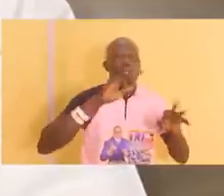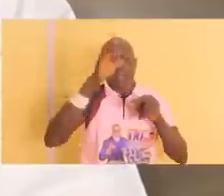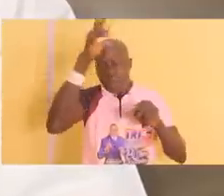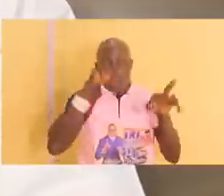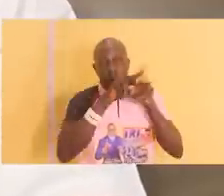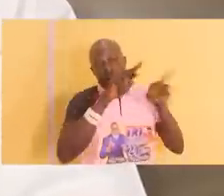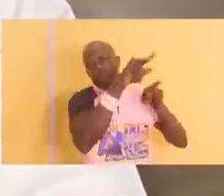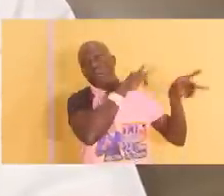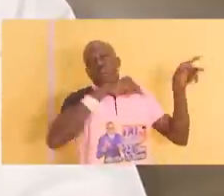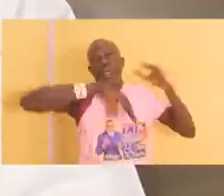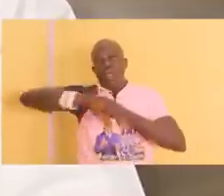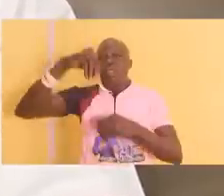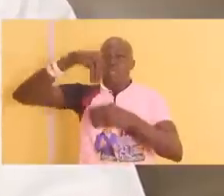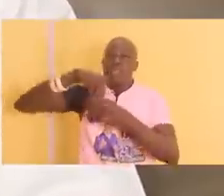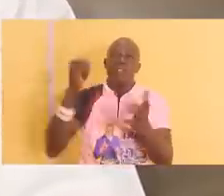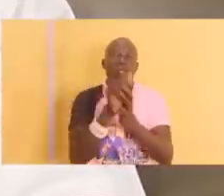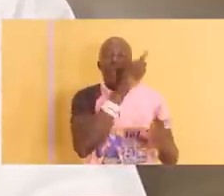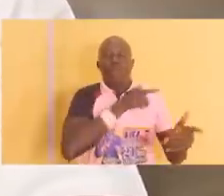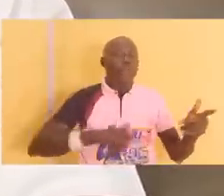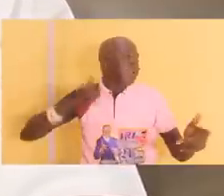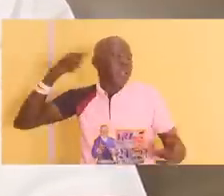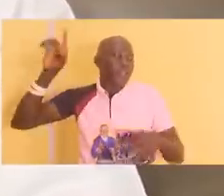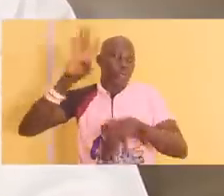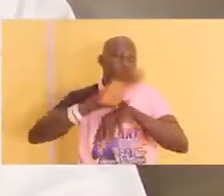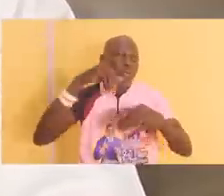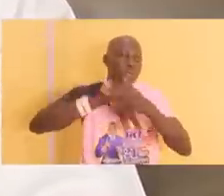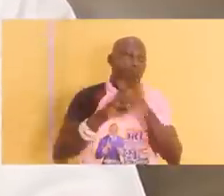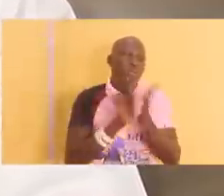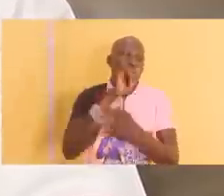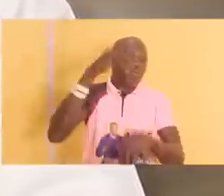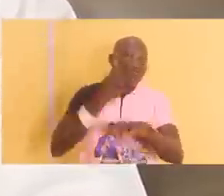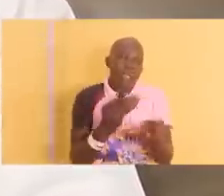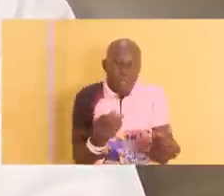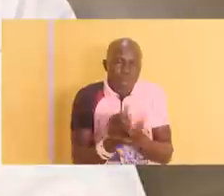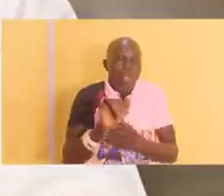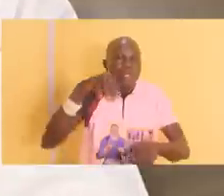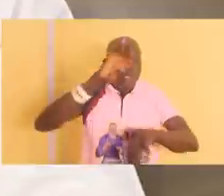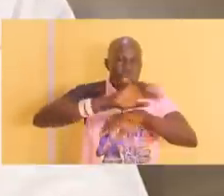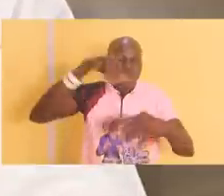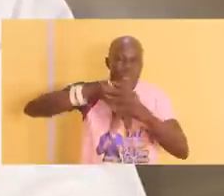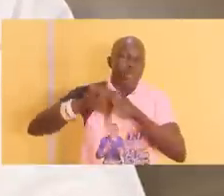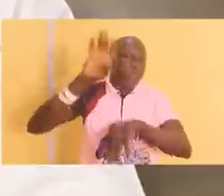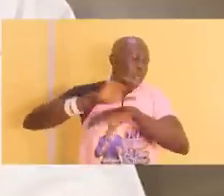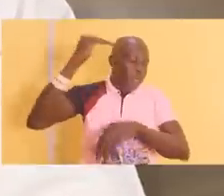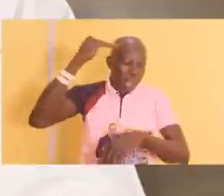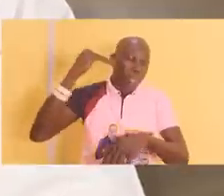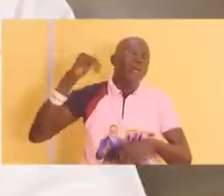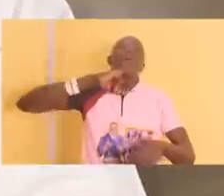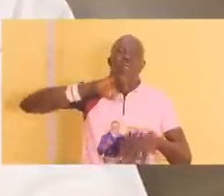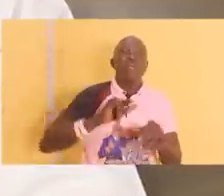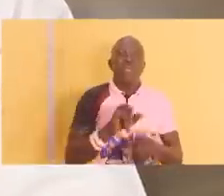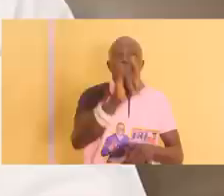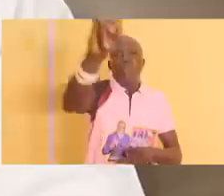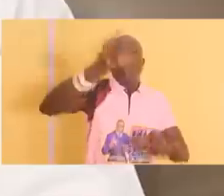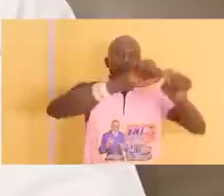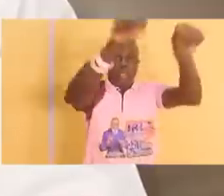JP Babasebioba, lati jo seed of Christ Golden Church, land of reality. Tell you our name, Baremo Idobi